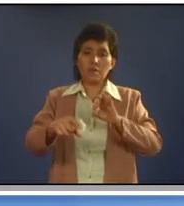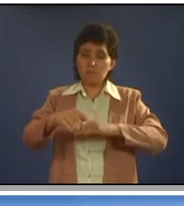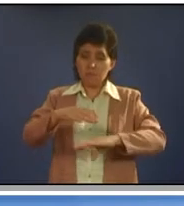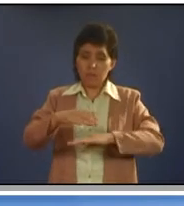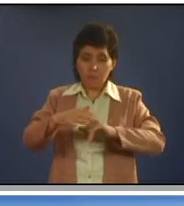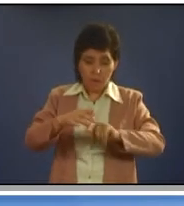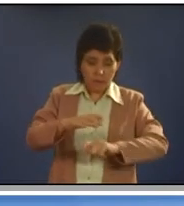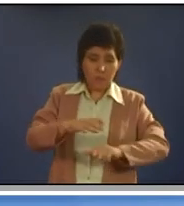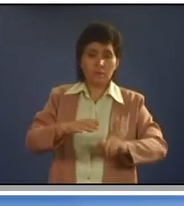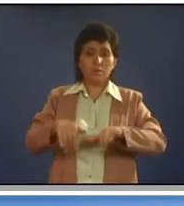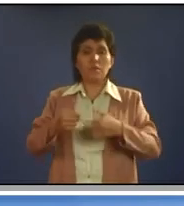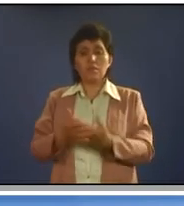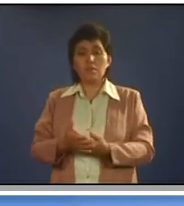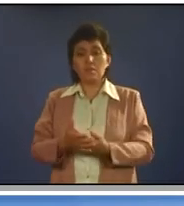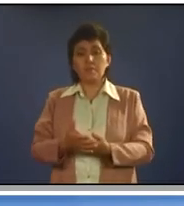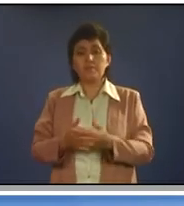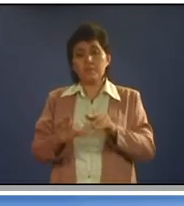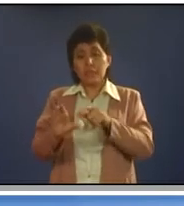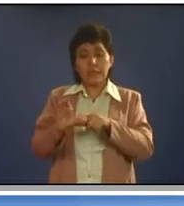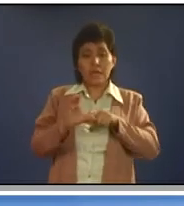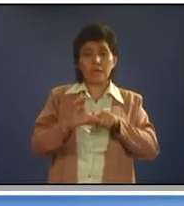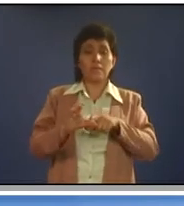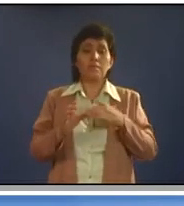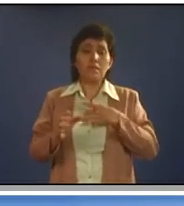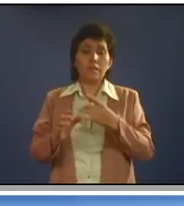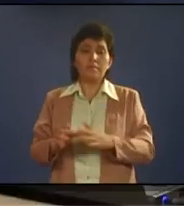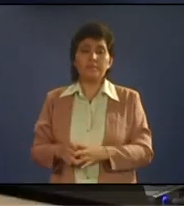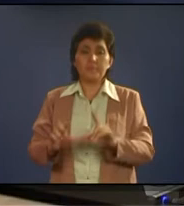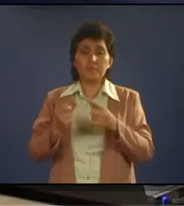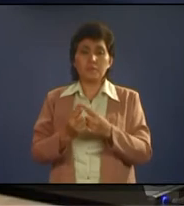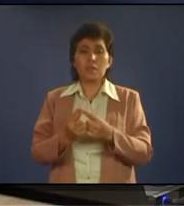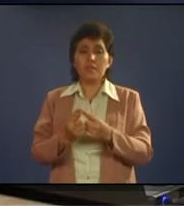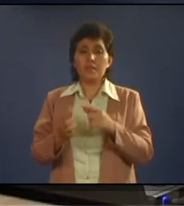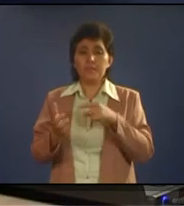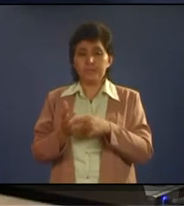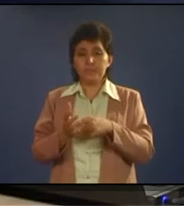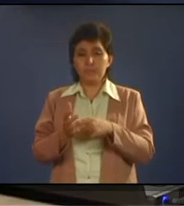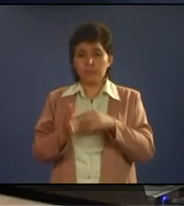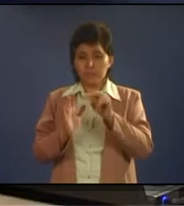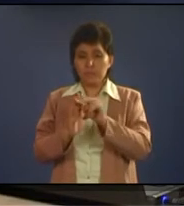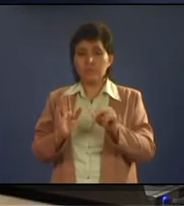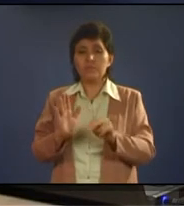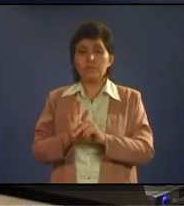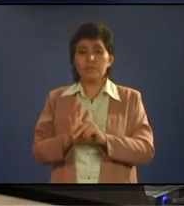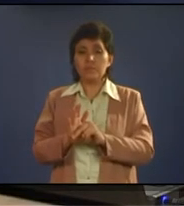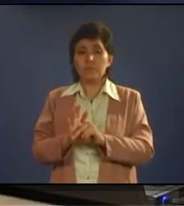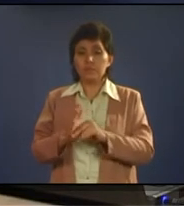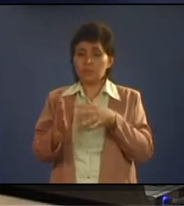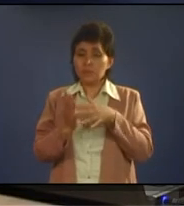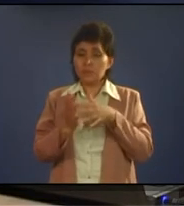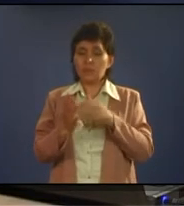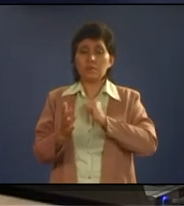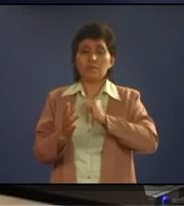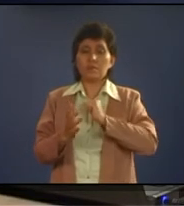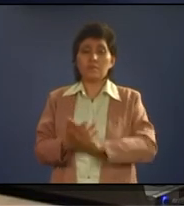ground. And last one is the grid technique, okay? Now, this one I would hope you can just study